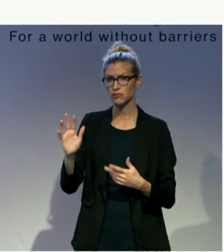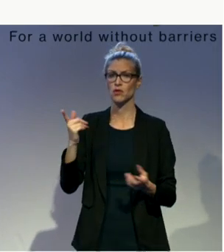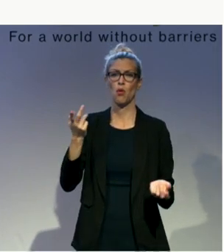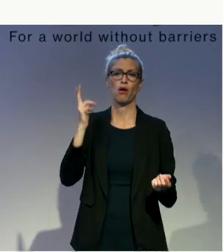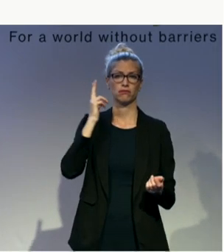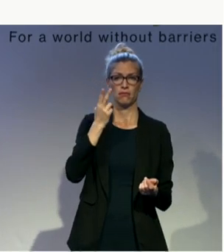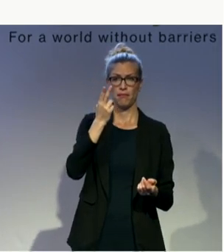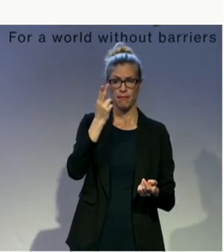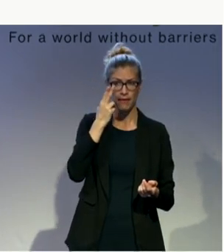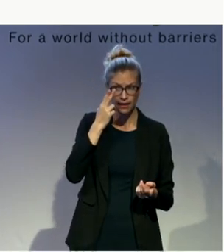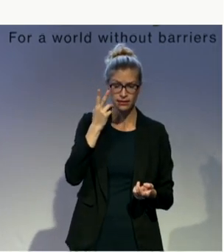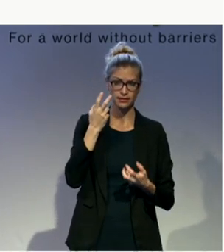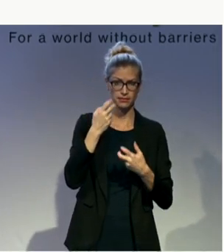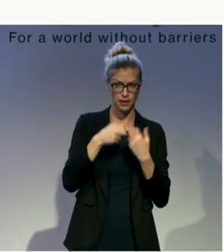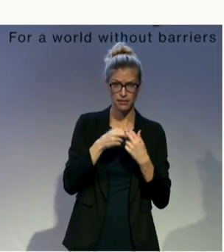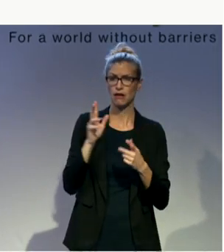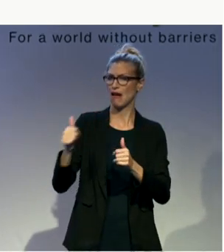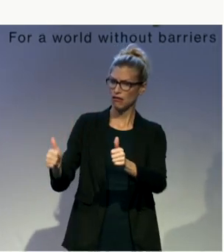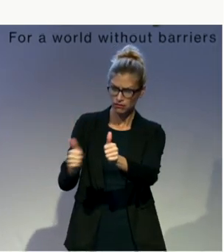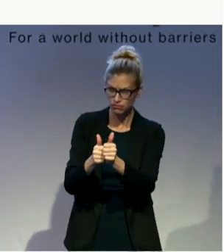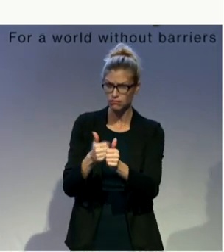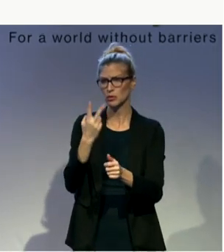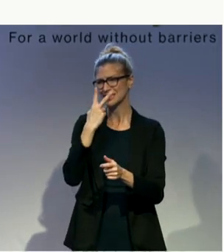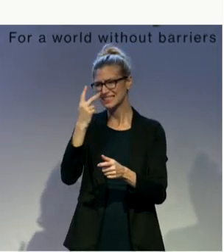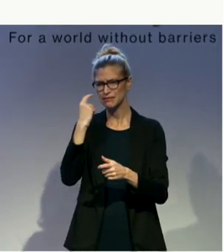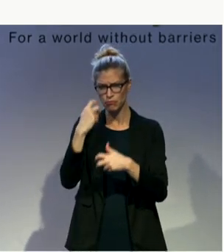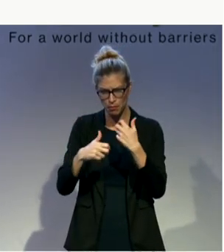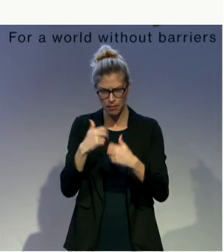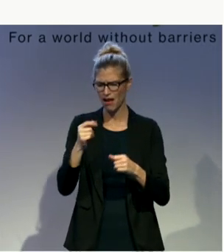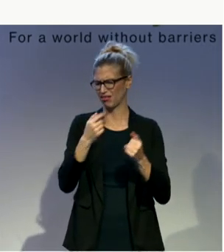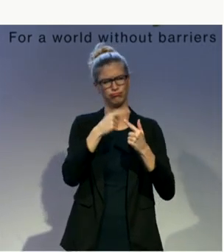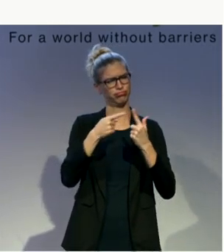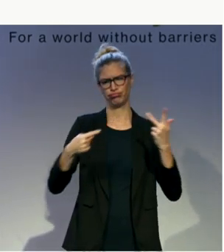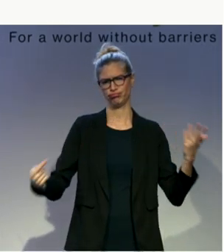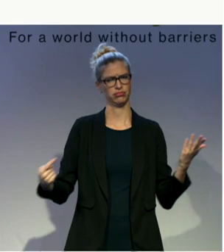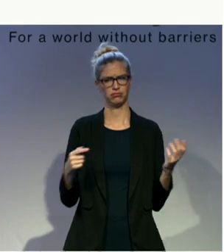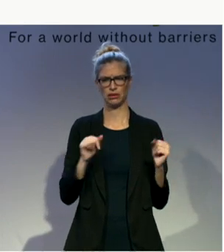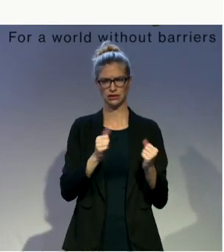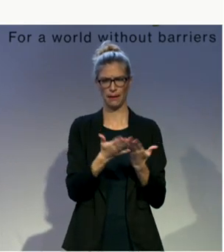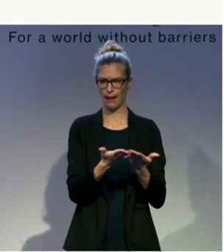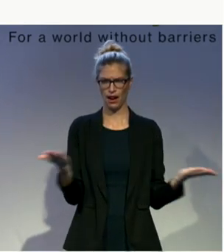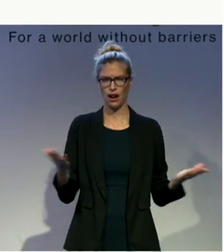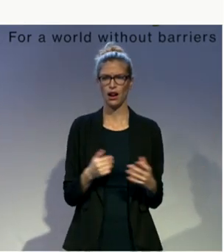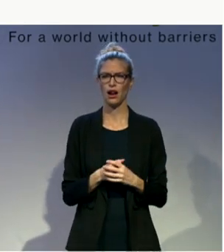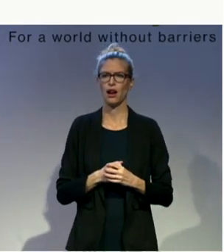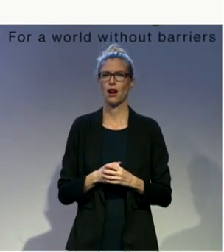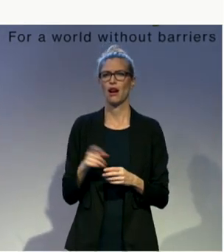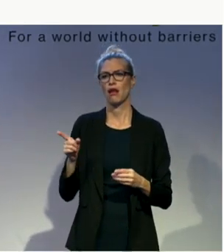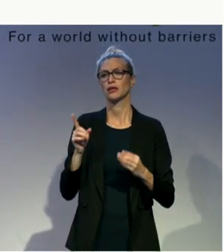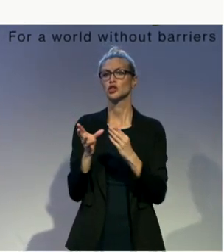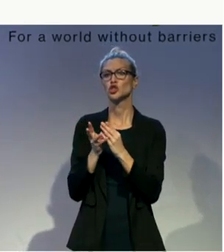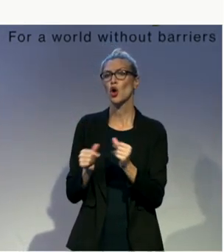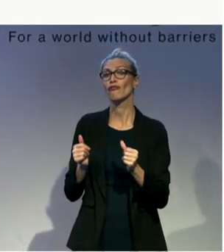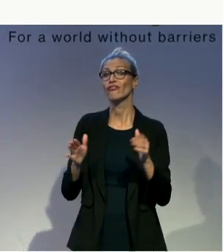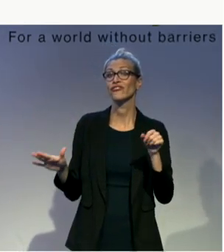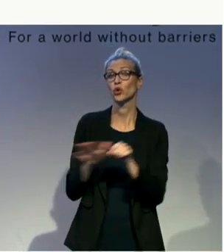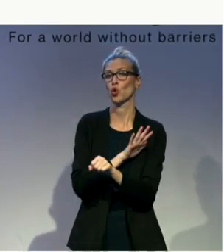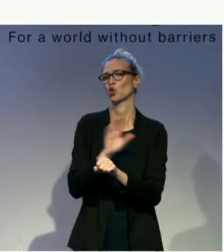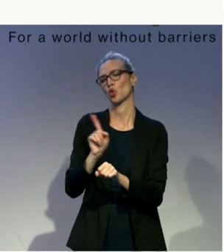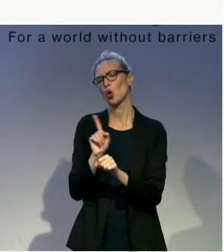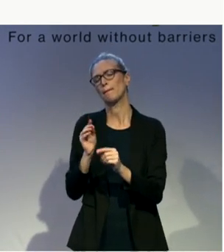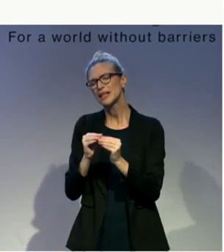need assistance. And that is yet not solved. The Swedish government prefers still analog